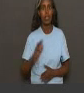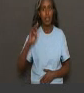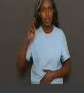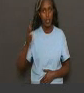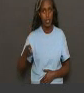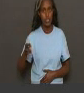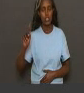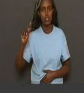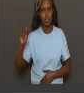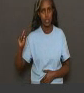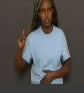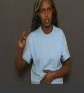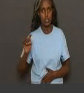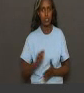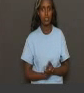H, T,